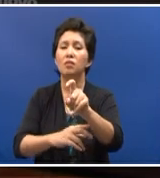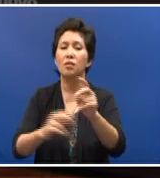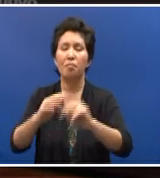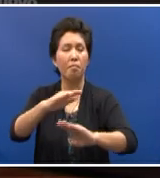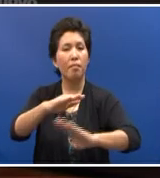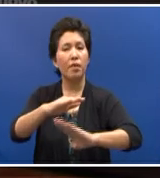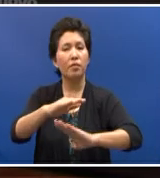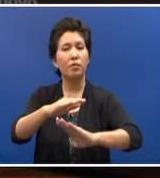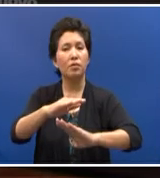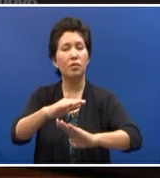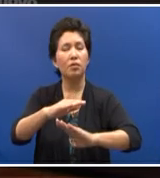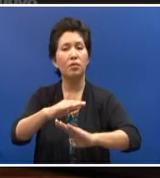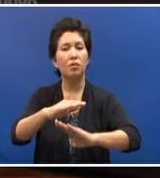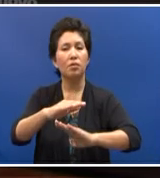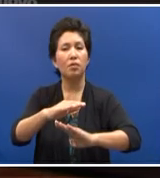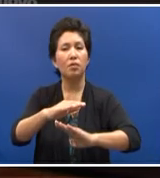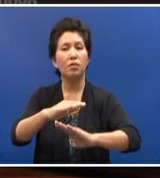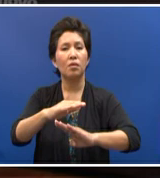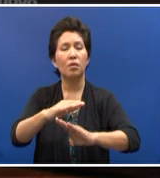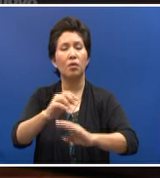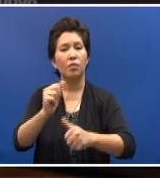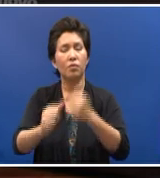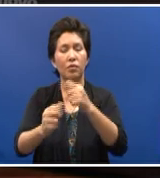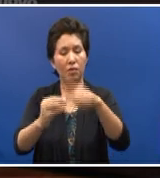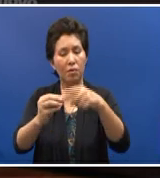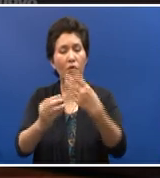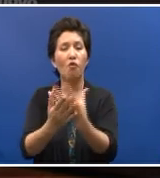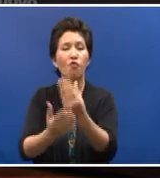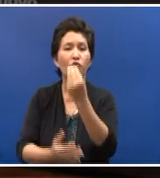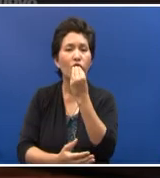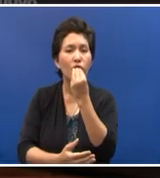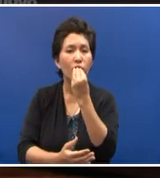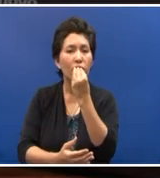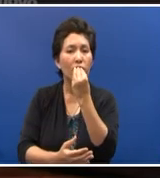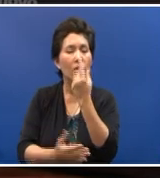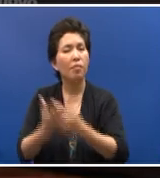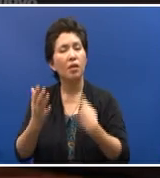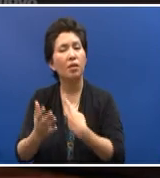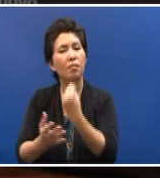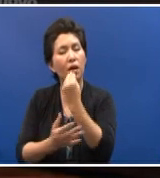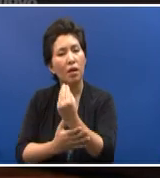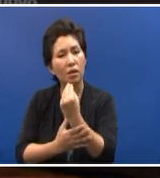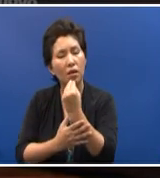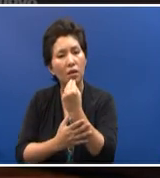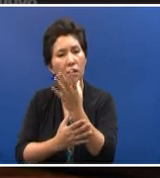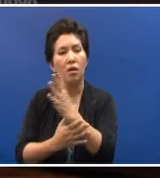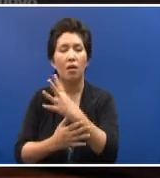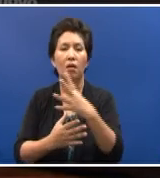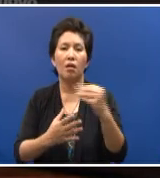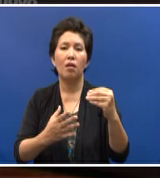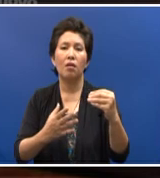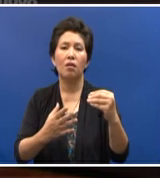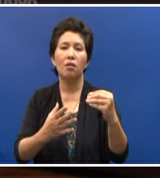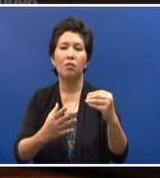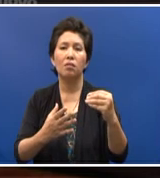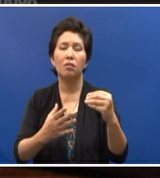is the physiological needs, which cover about food, right? So basically there are 3 things, okay,